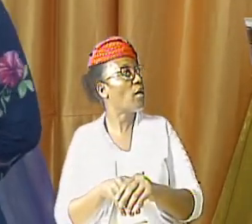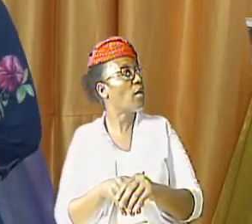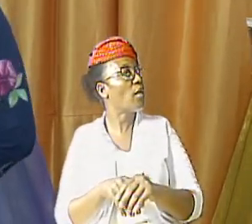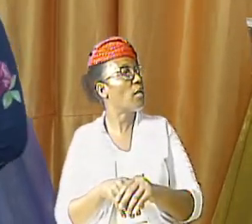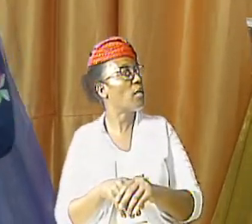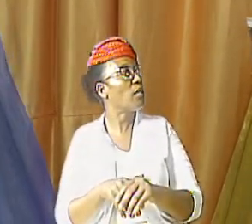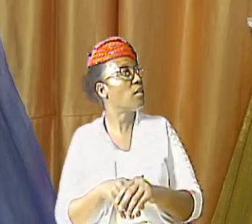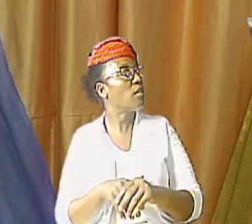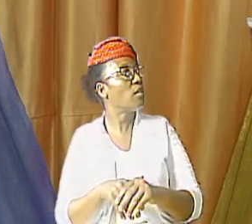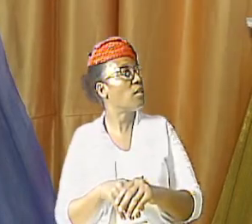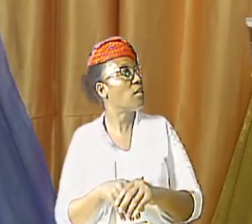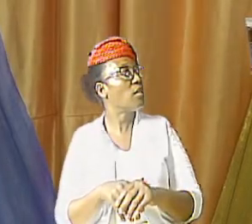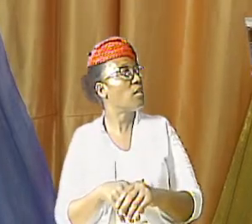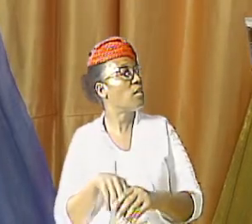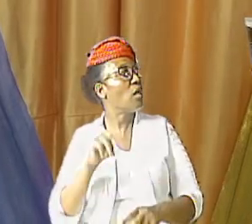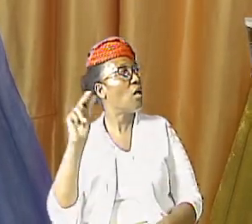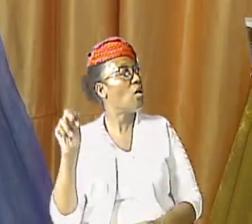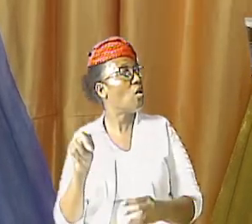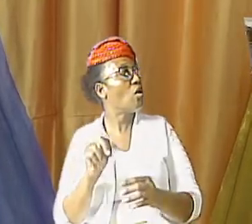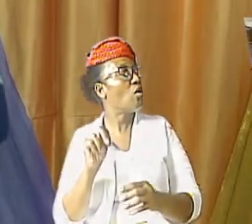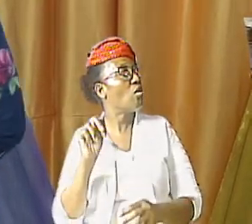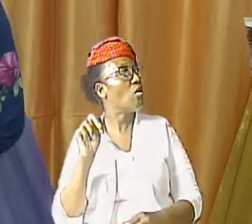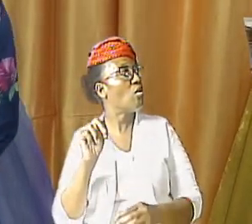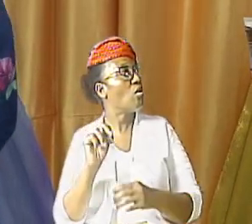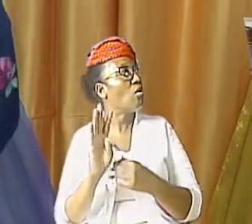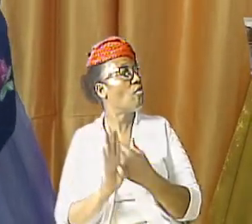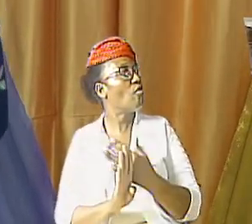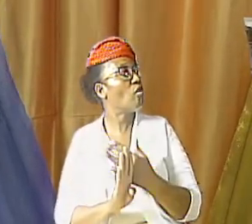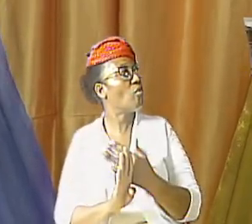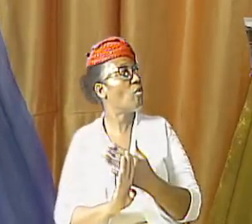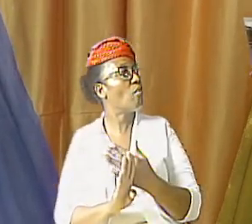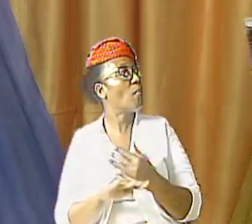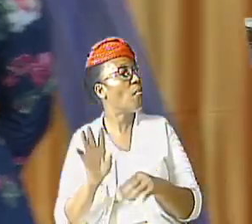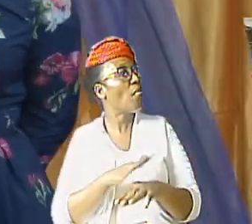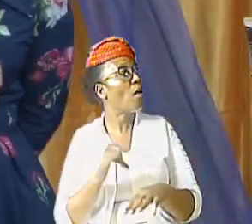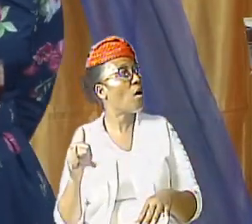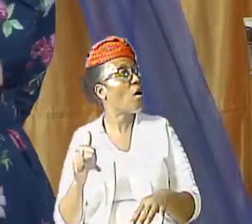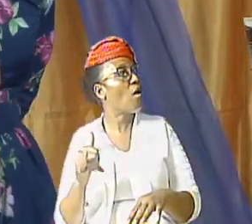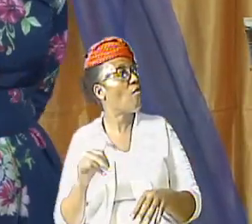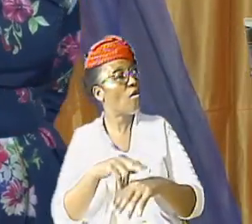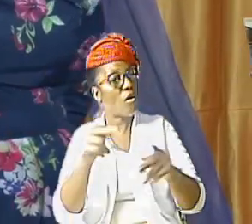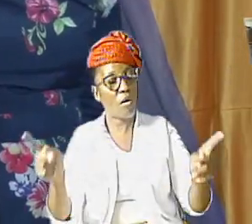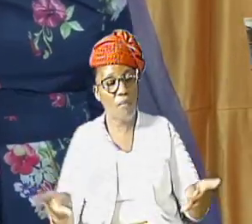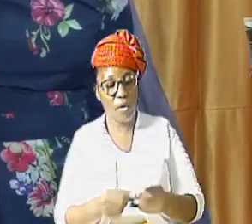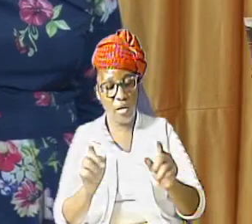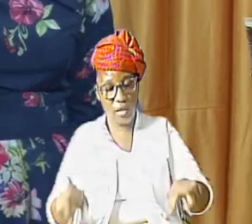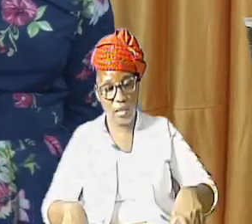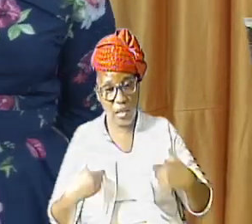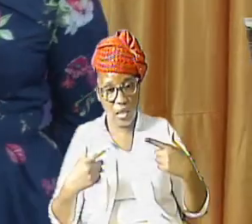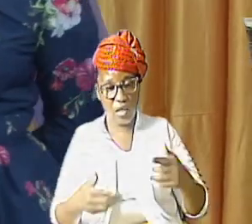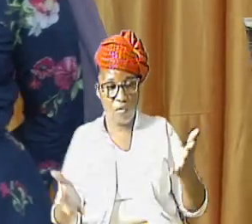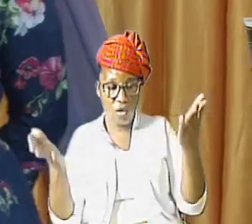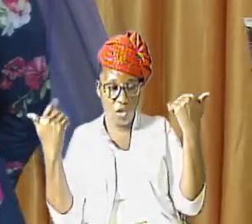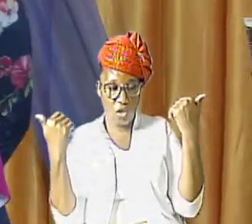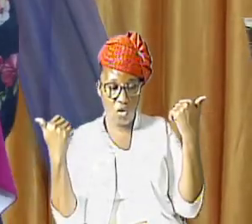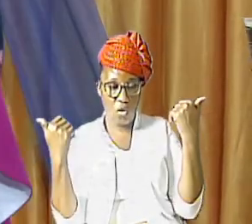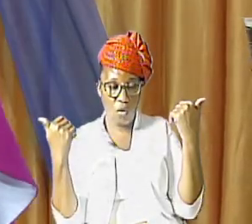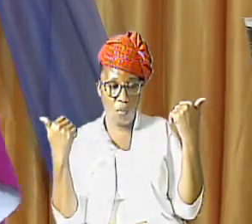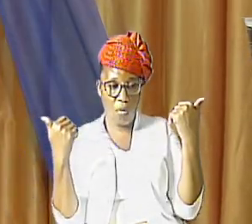me asking me, you know, about a place to live. And I so happened to have a room, and she came.